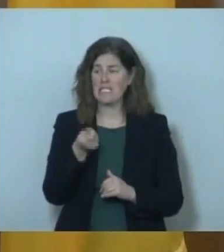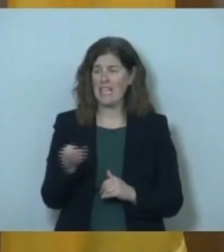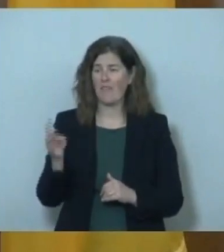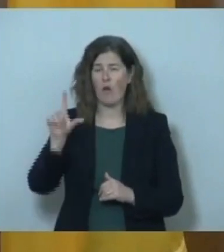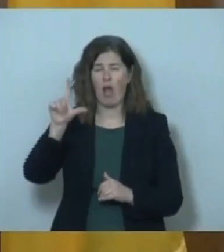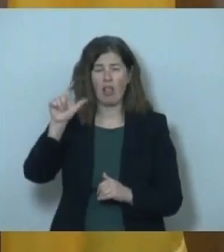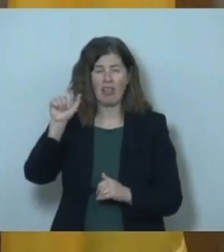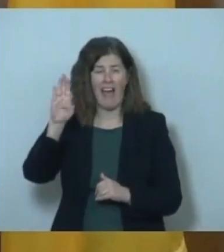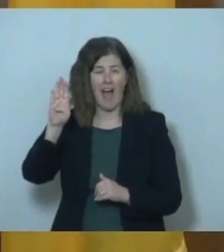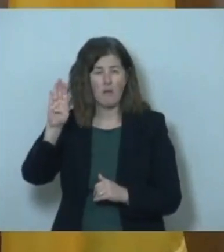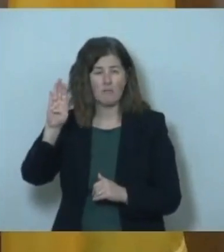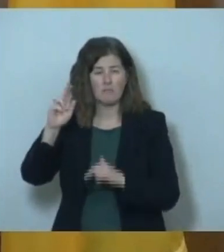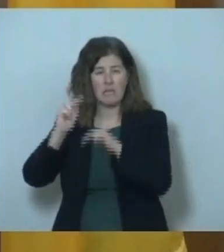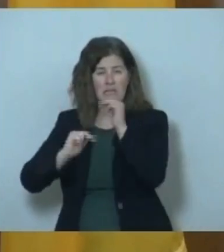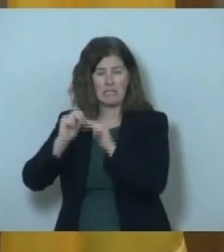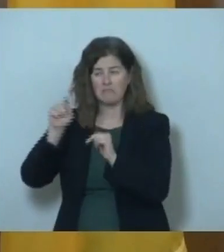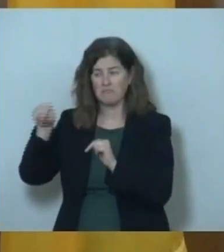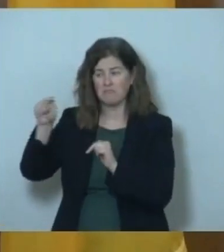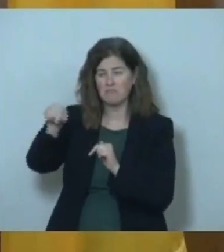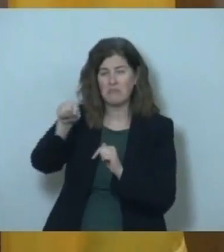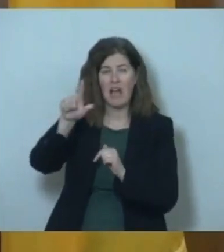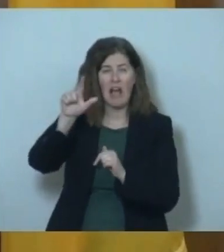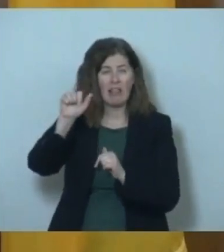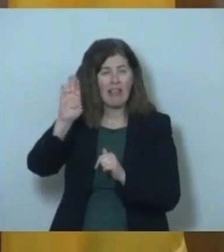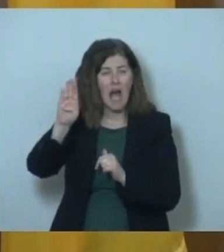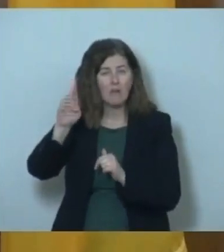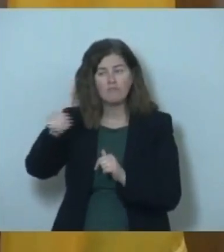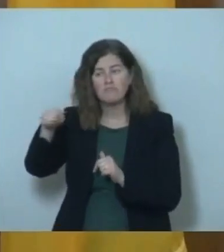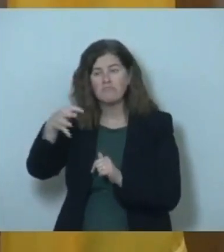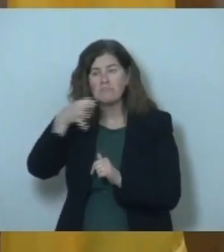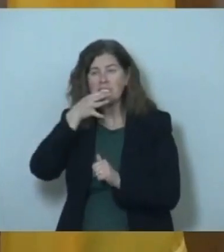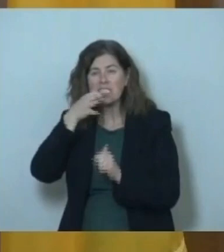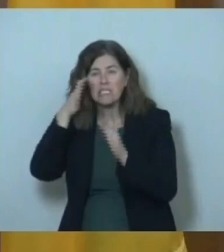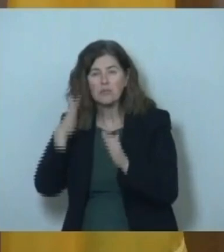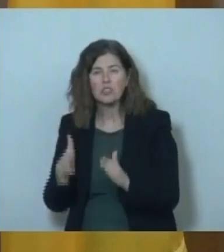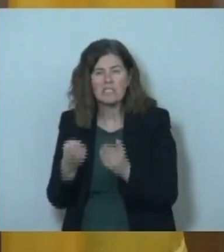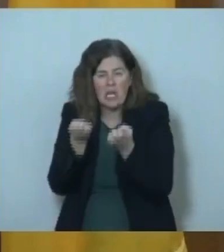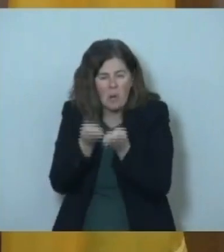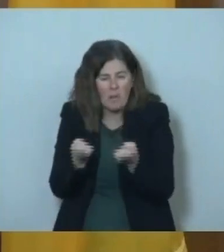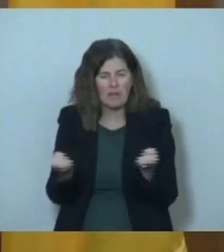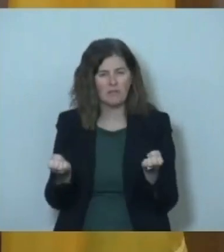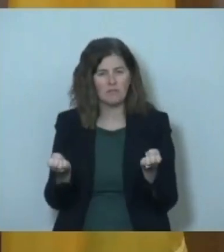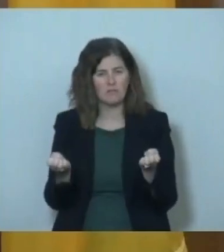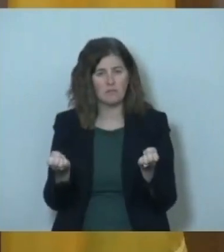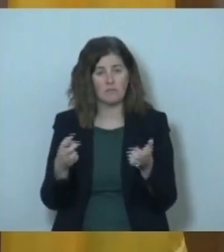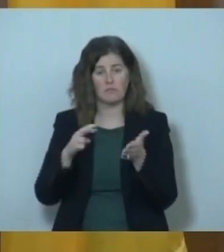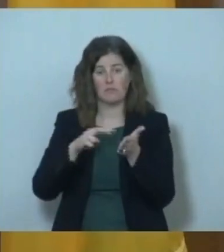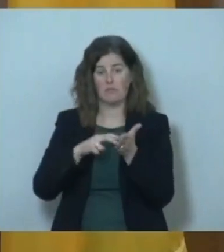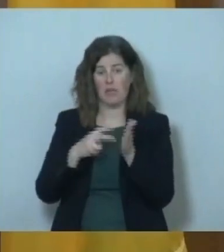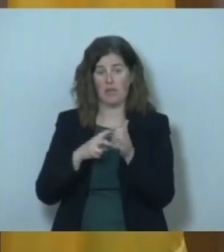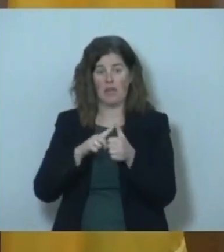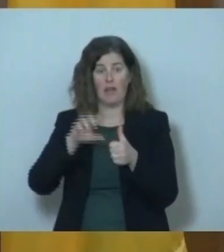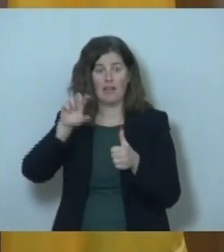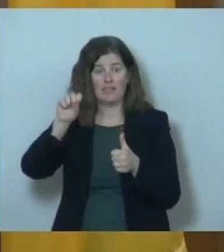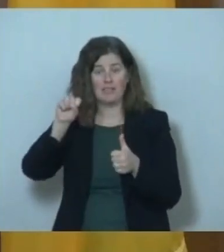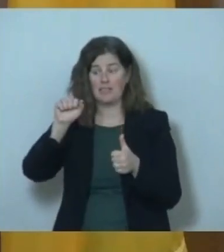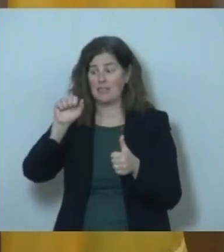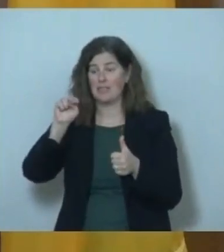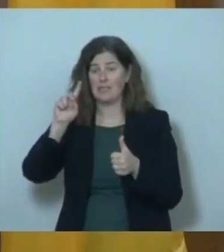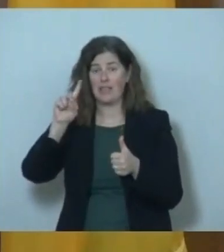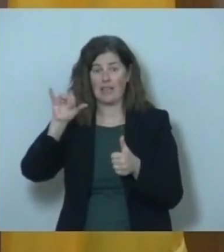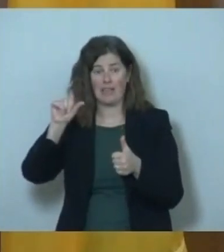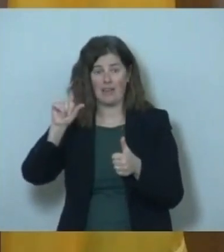laboratory facilities, laboratory experts, and instruments, right? So including Sandia National